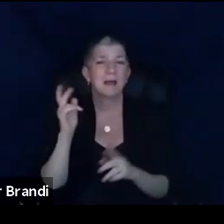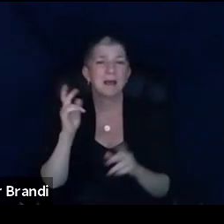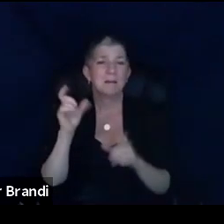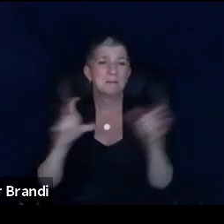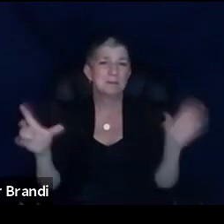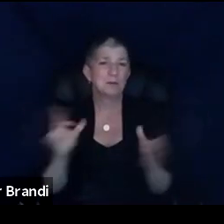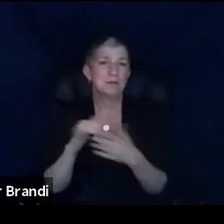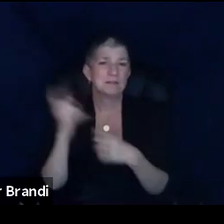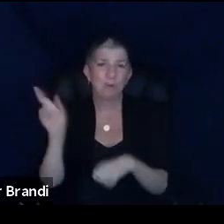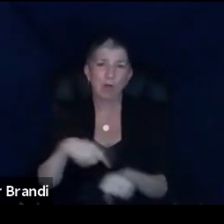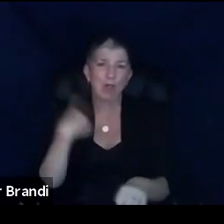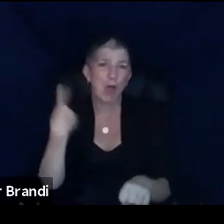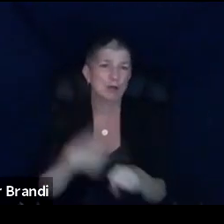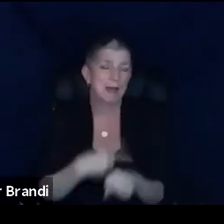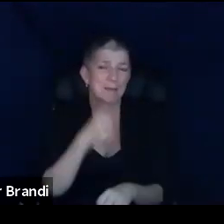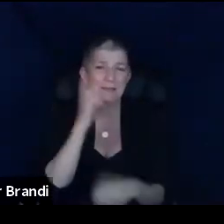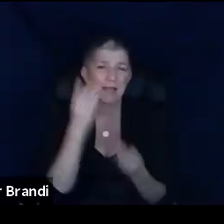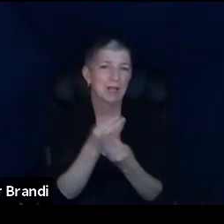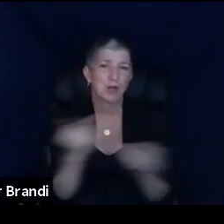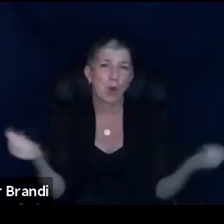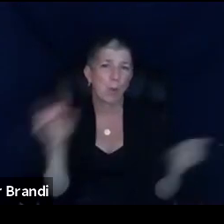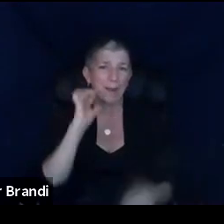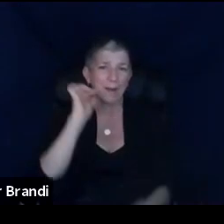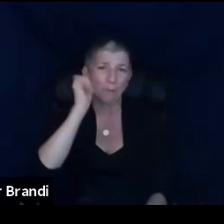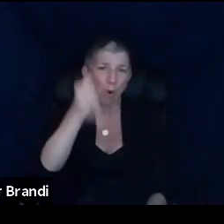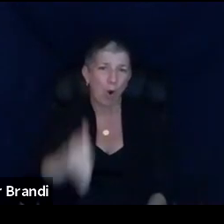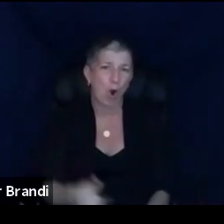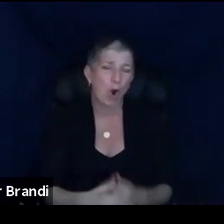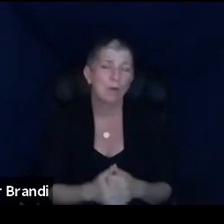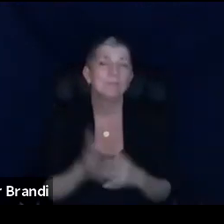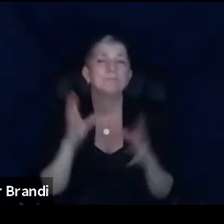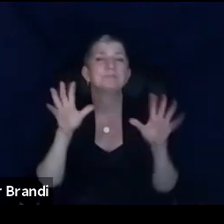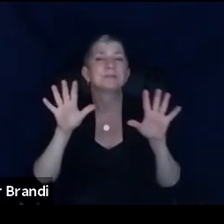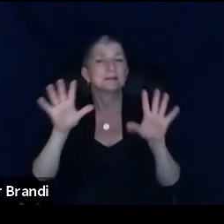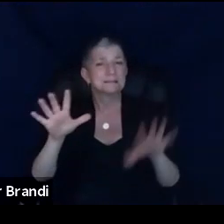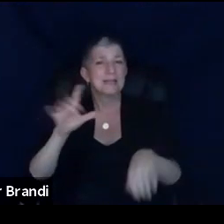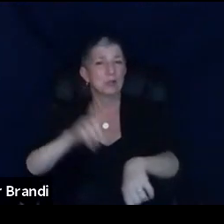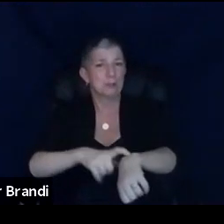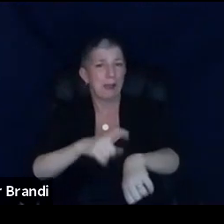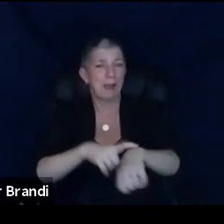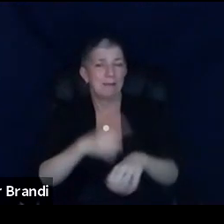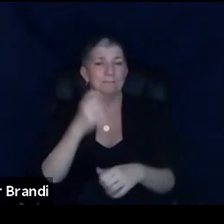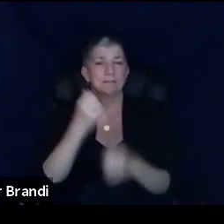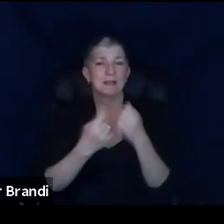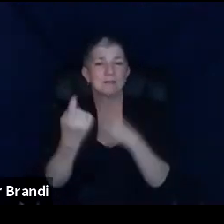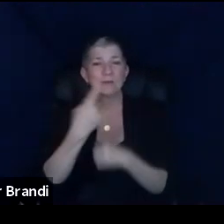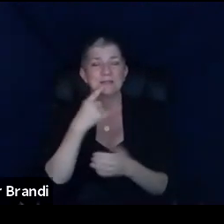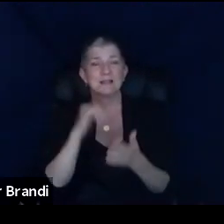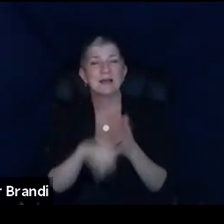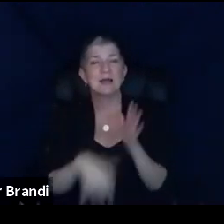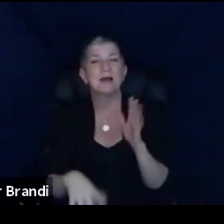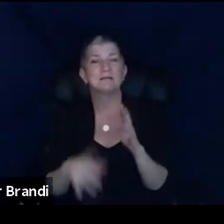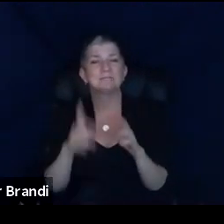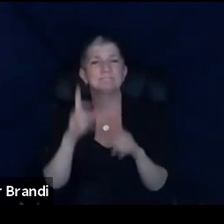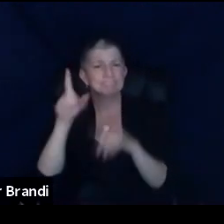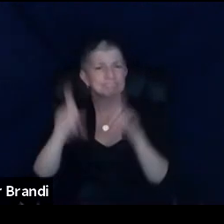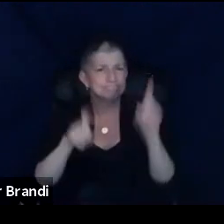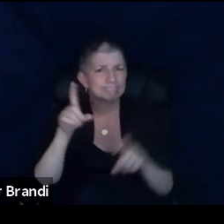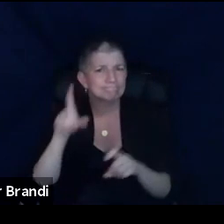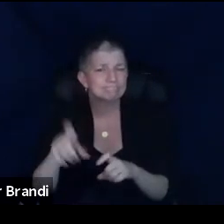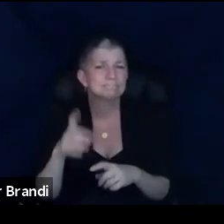not going to stop kinking tomorrow. So take your time. Like everyone said, find out about people, vet